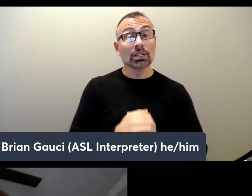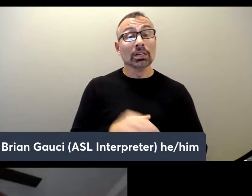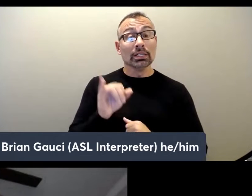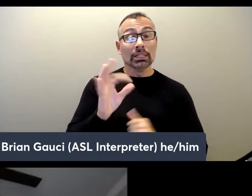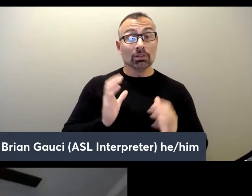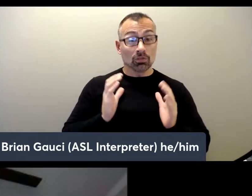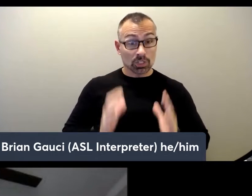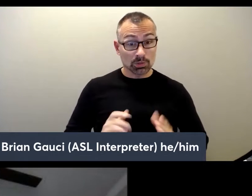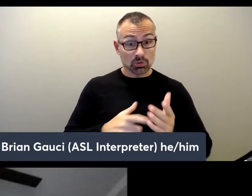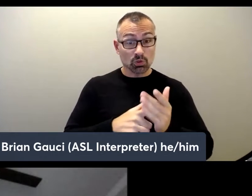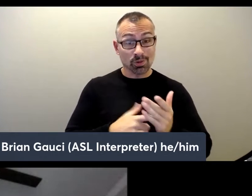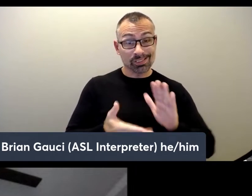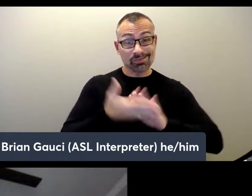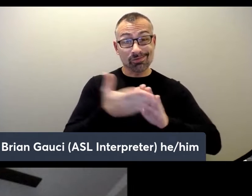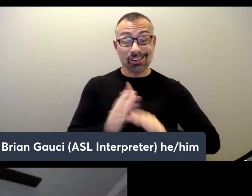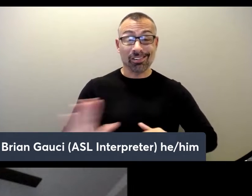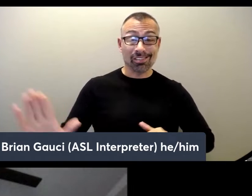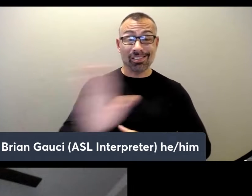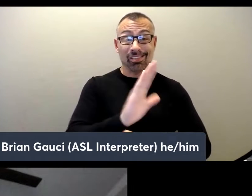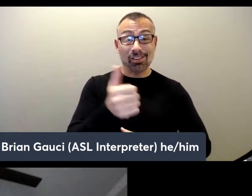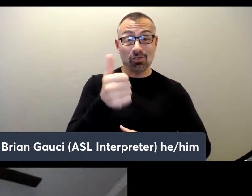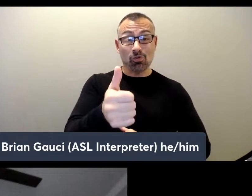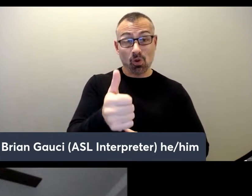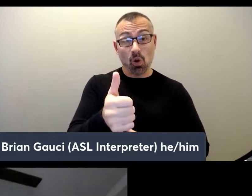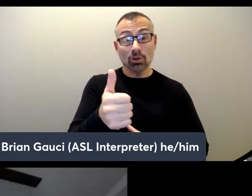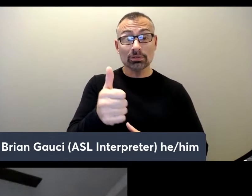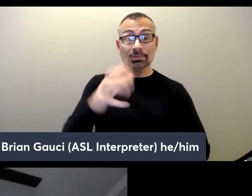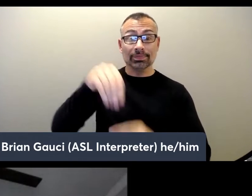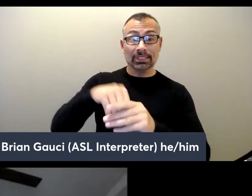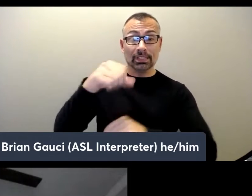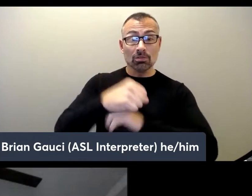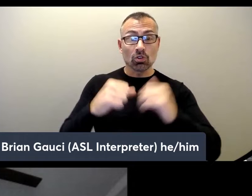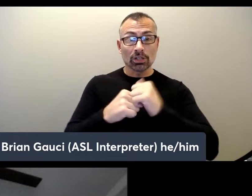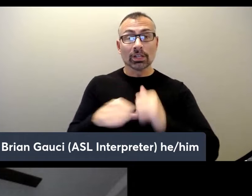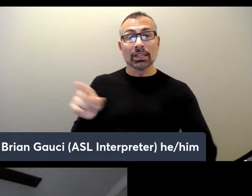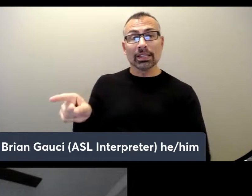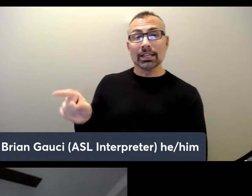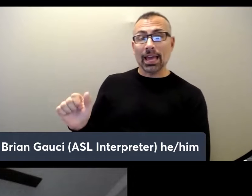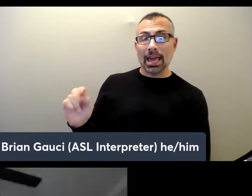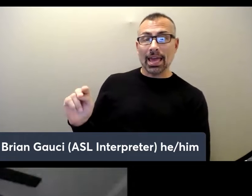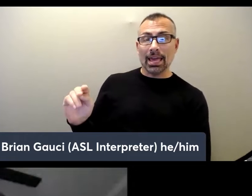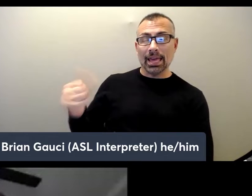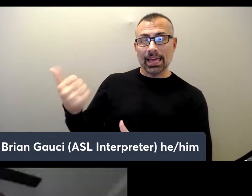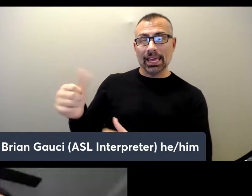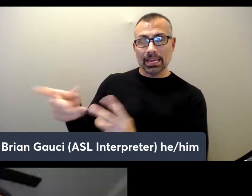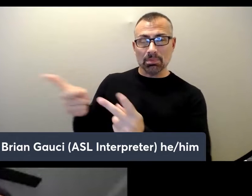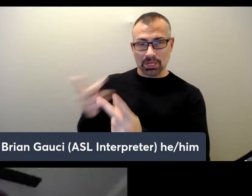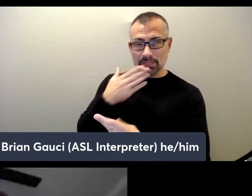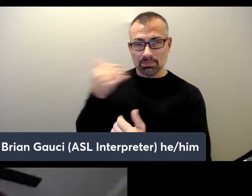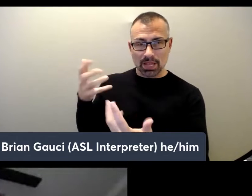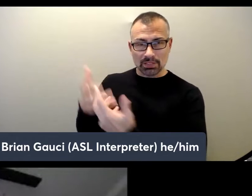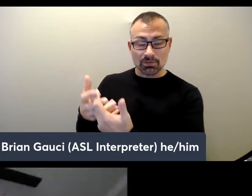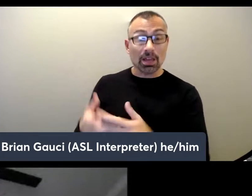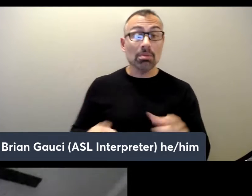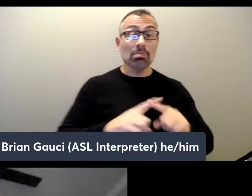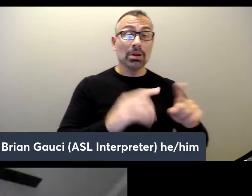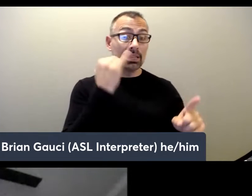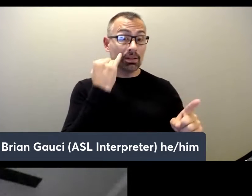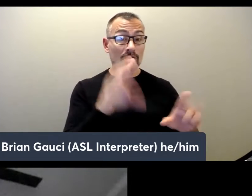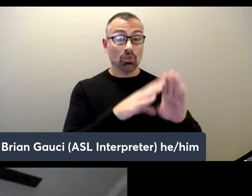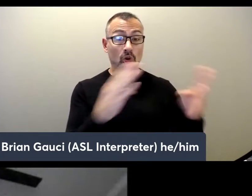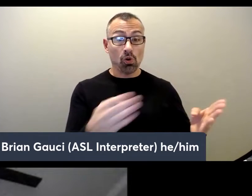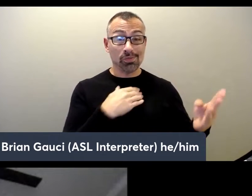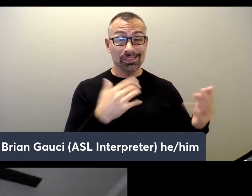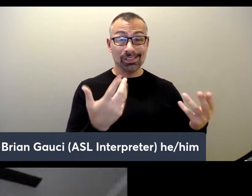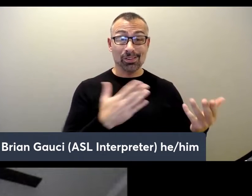own infrastructure, then EKS Anywhere is the best fit for them. But if customers are able and open to invest in new